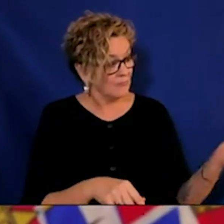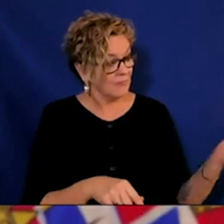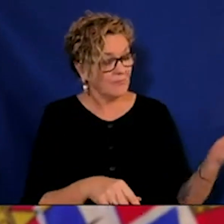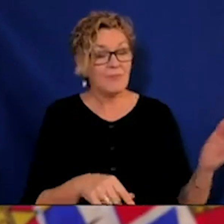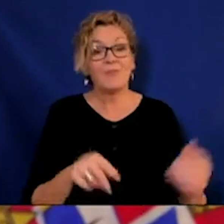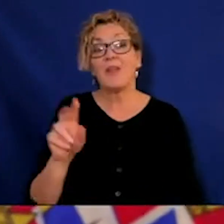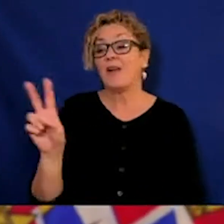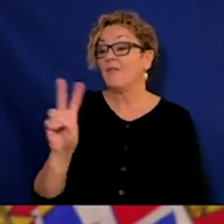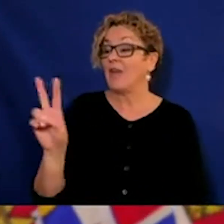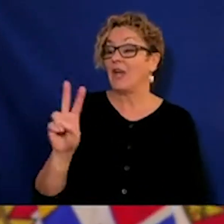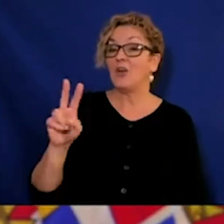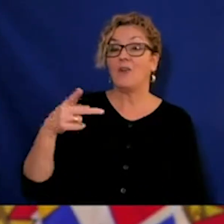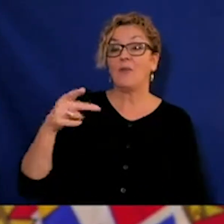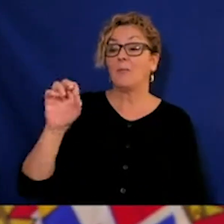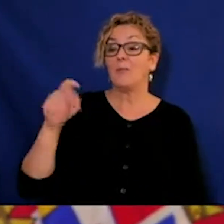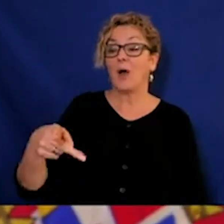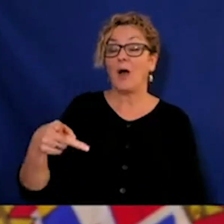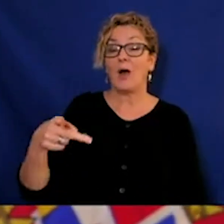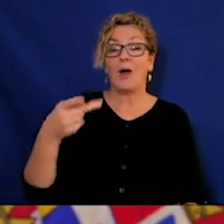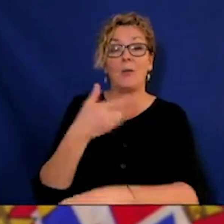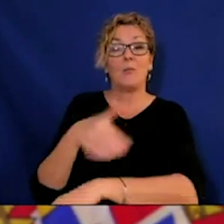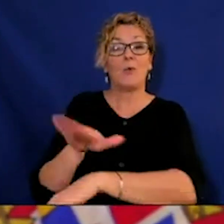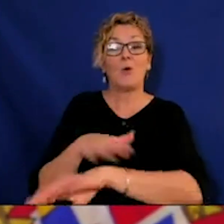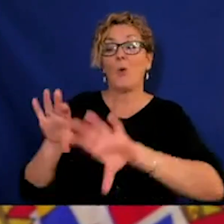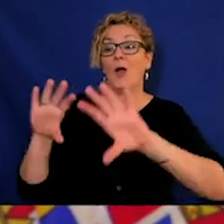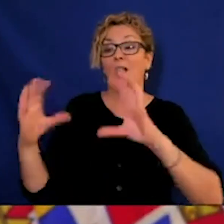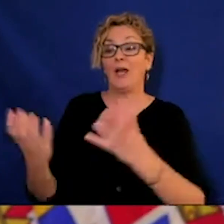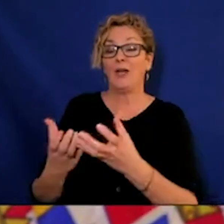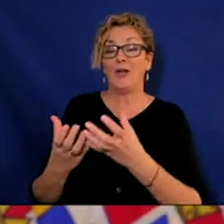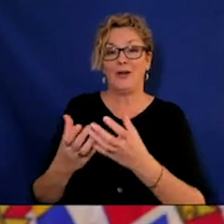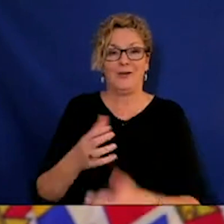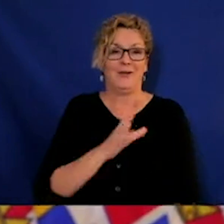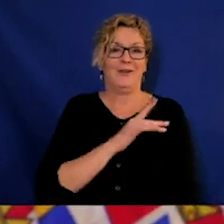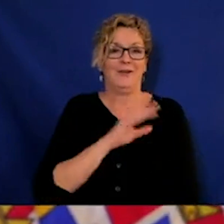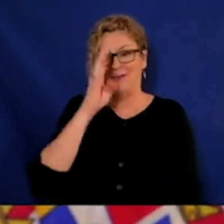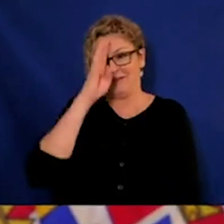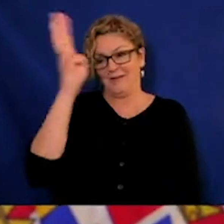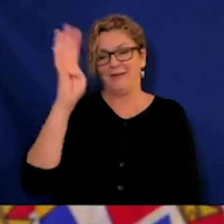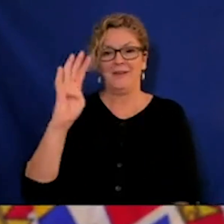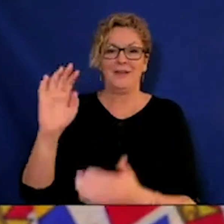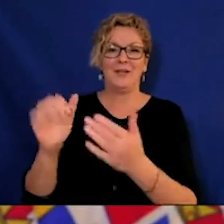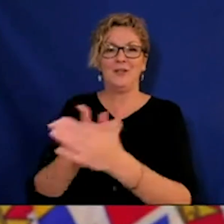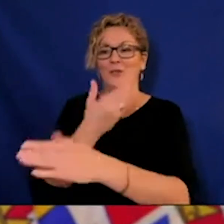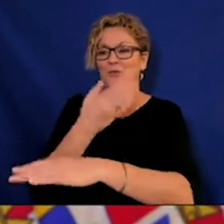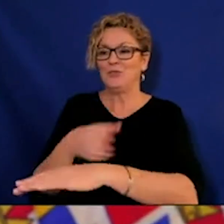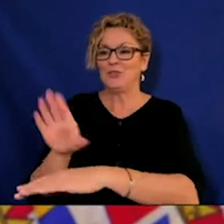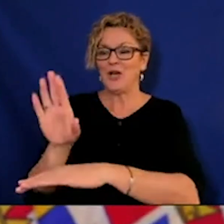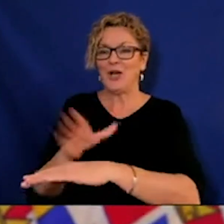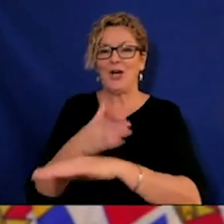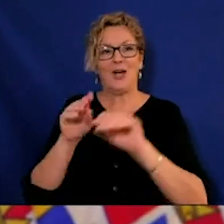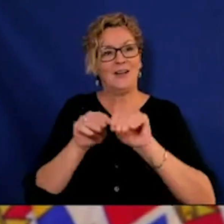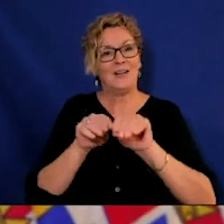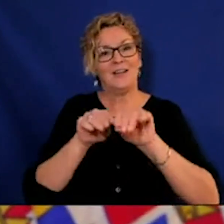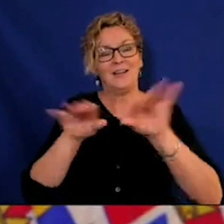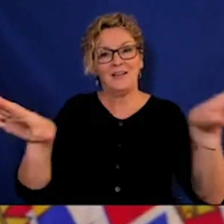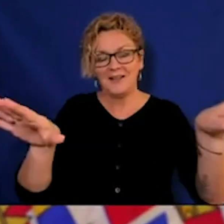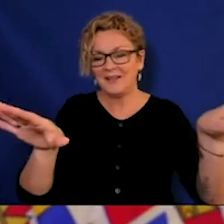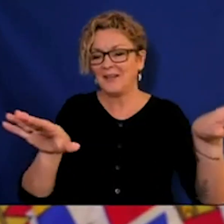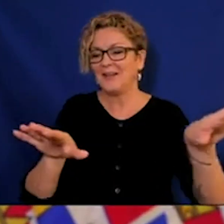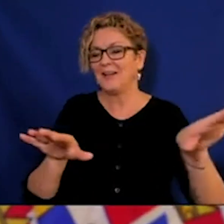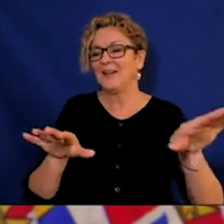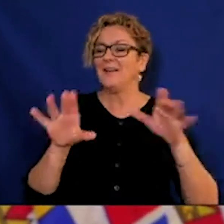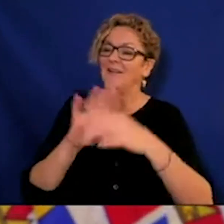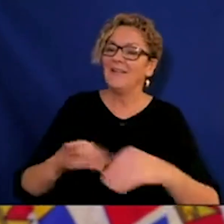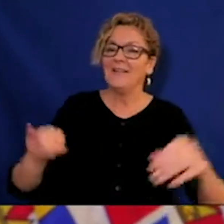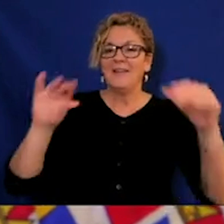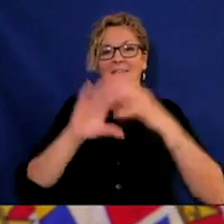of All I Want for Christmas Is You. They've turned it into I Will Social Distance With You. So one of the lyrics, I want to hear your lovely tone, but